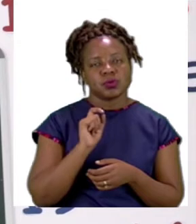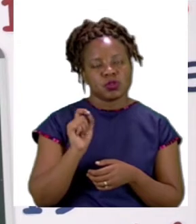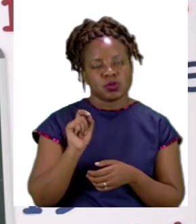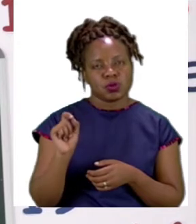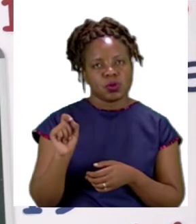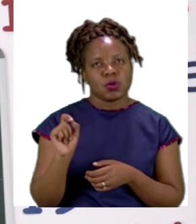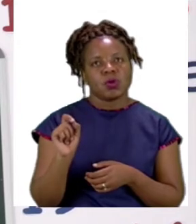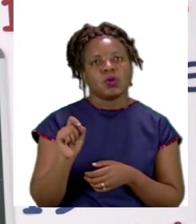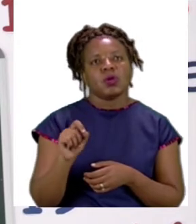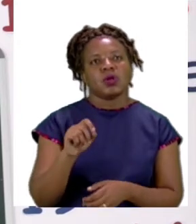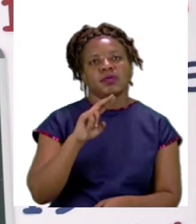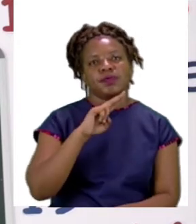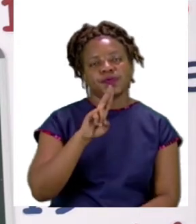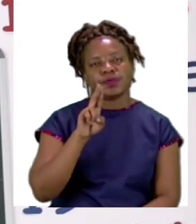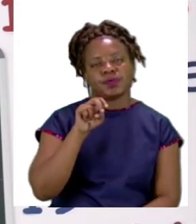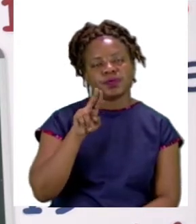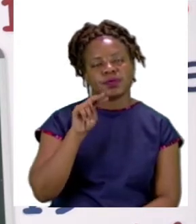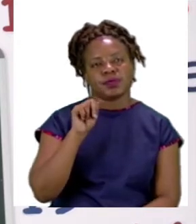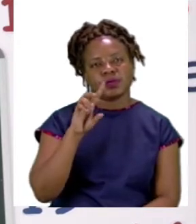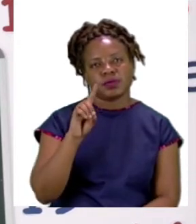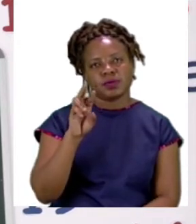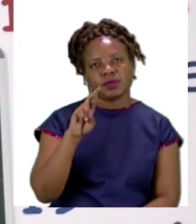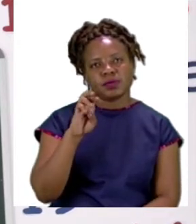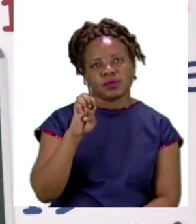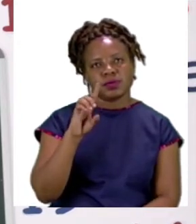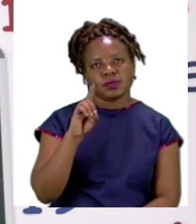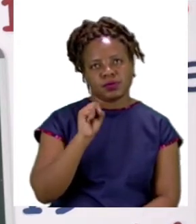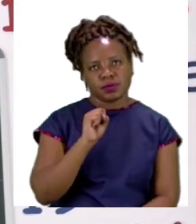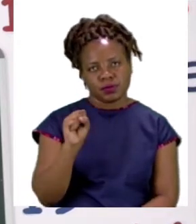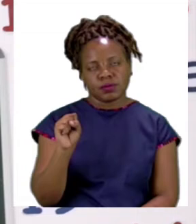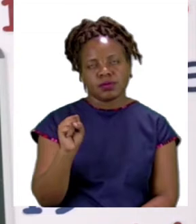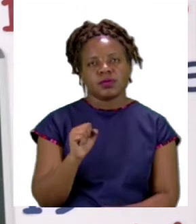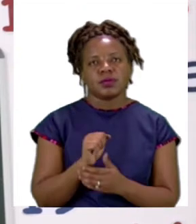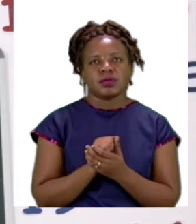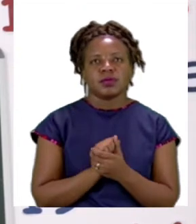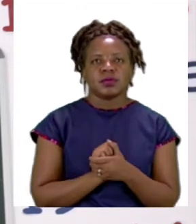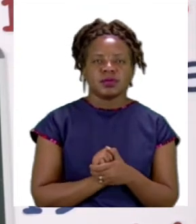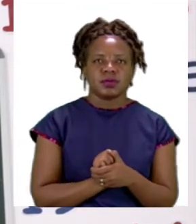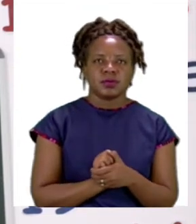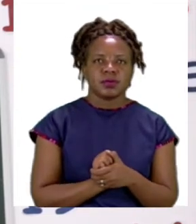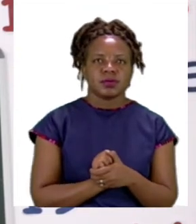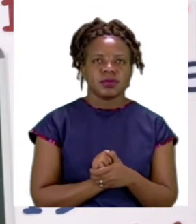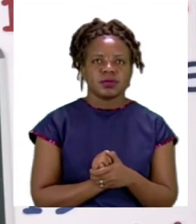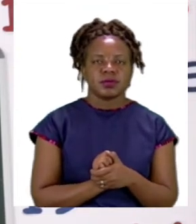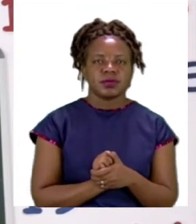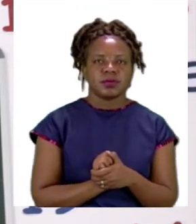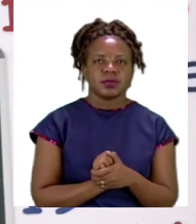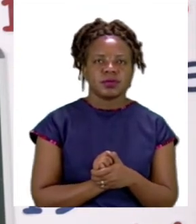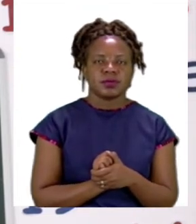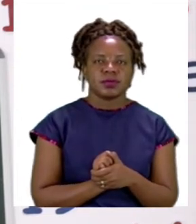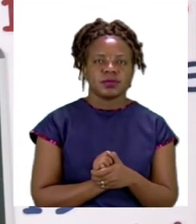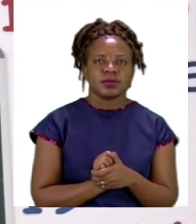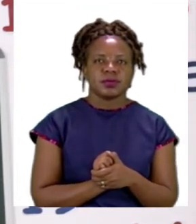752 is hundreds. So we're going to write the word hundreds. And